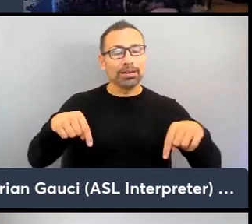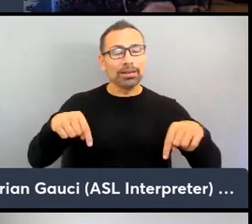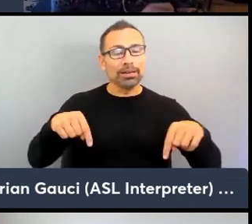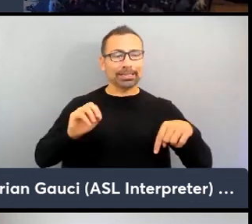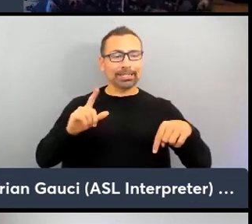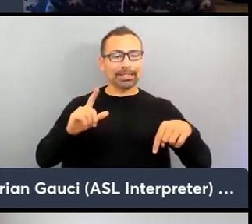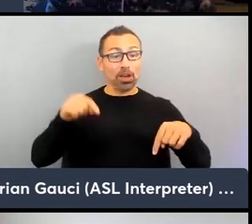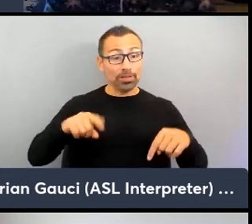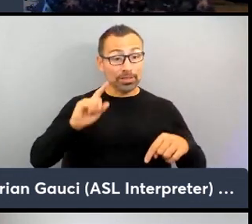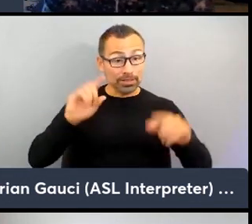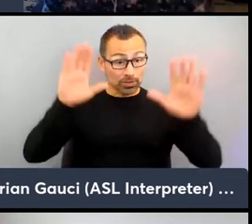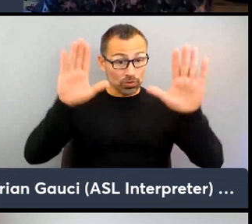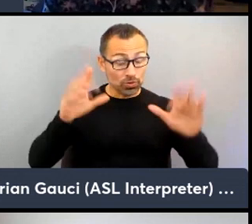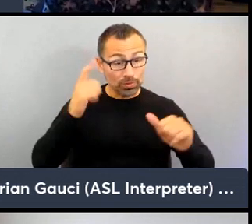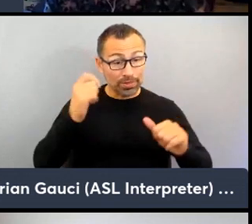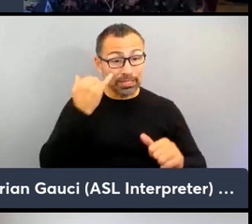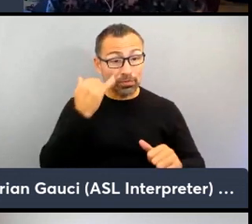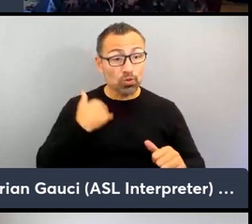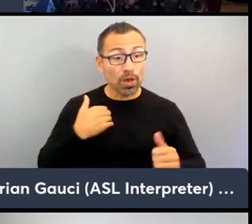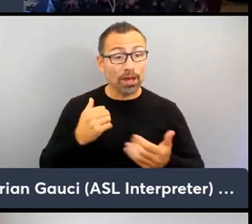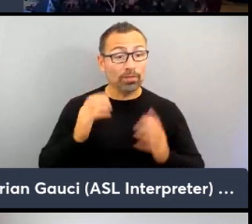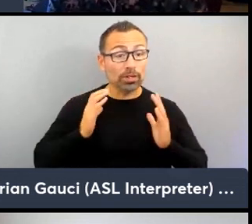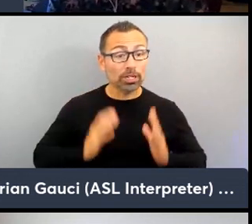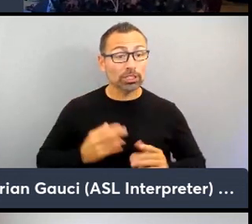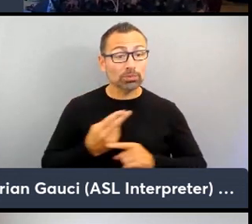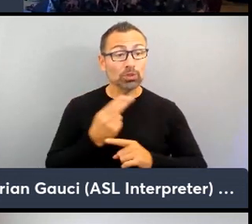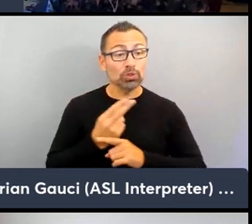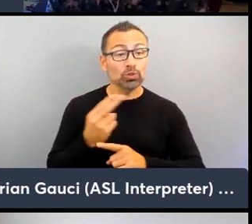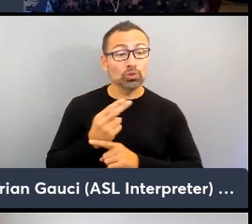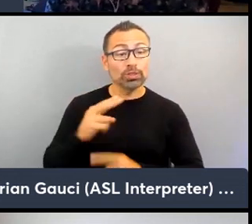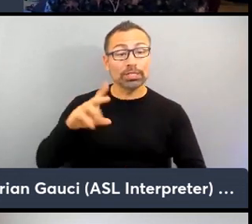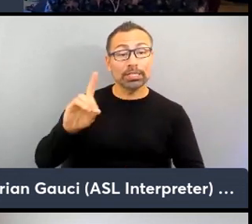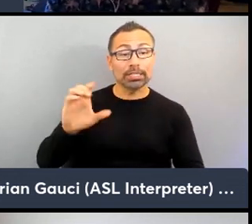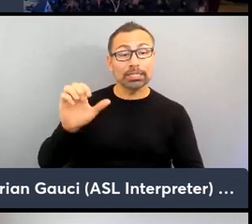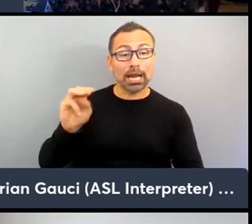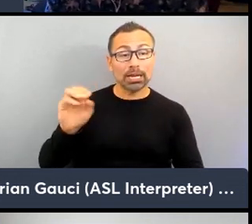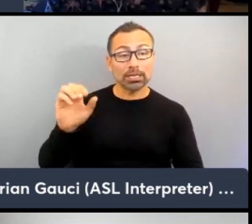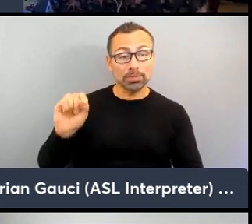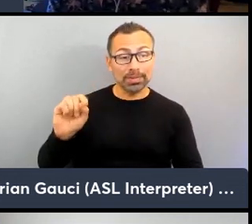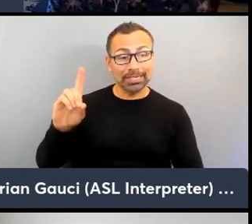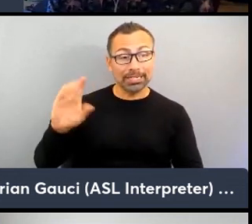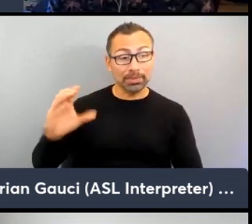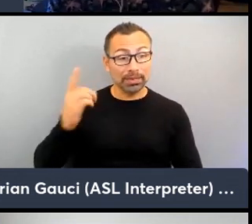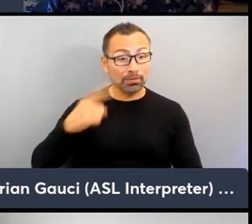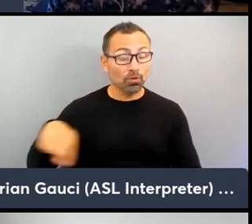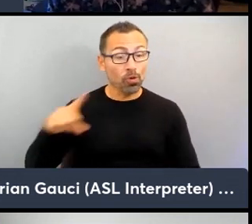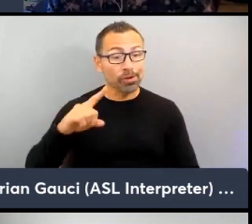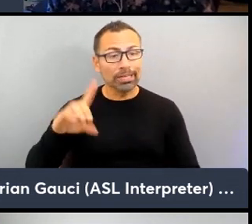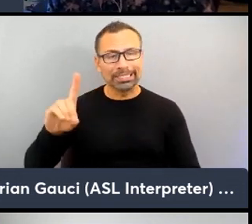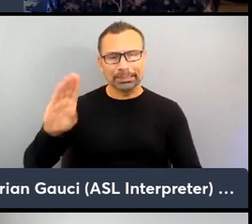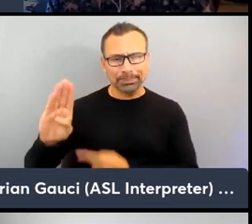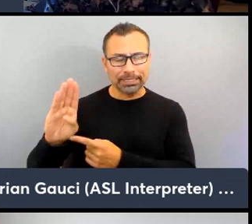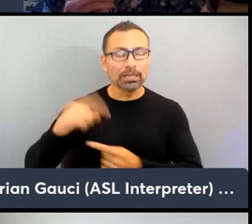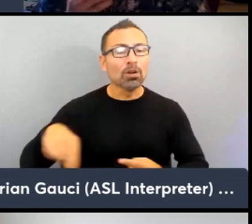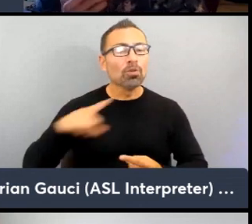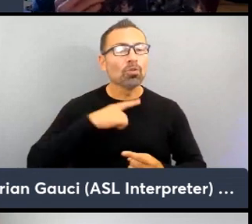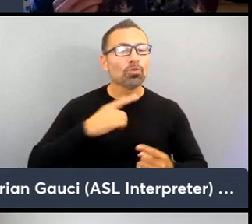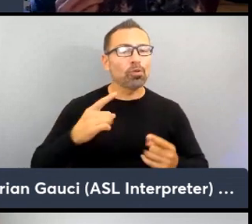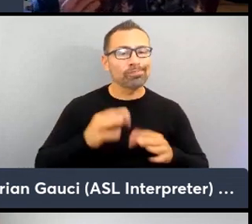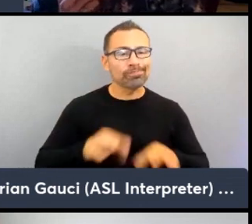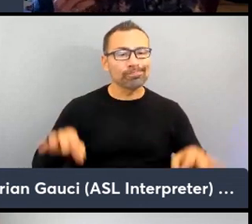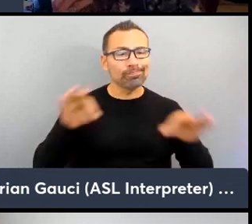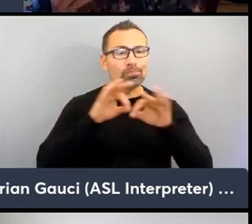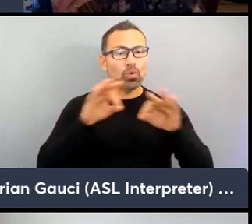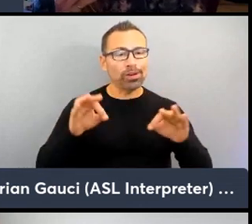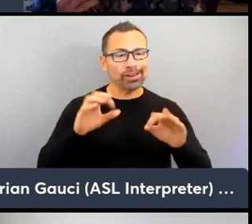customer using Documentdb for a critical application, and they need to have insight to what is happening within the data